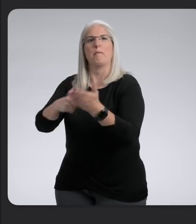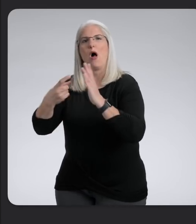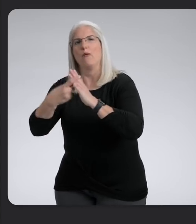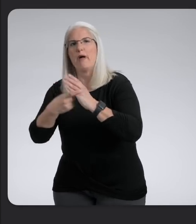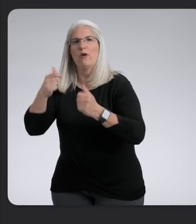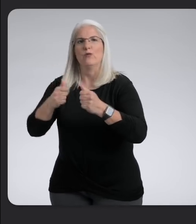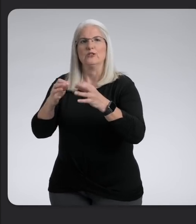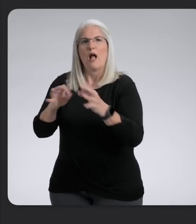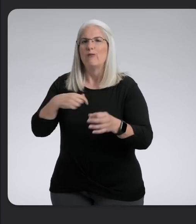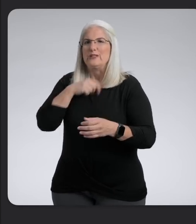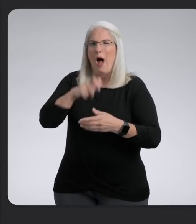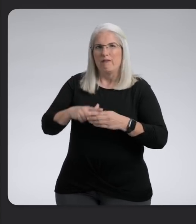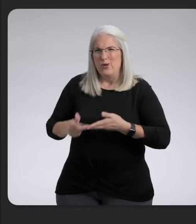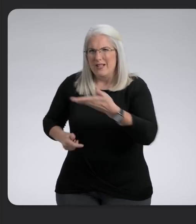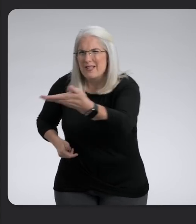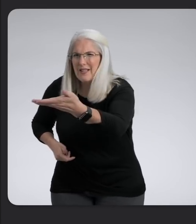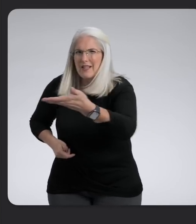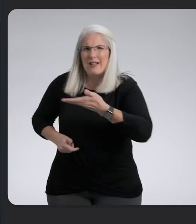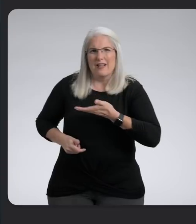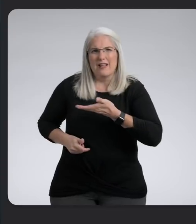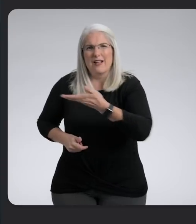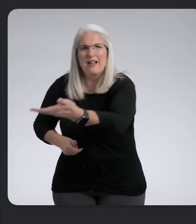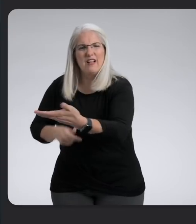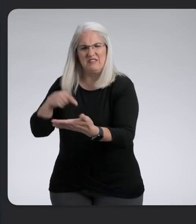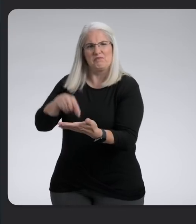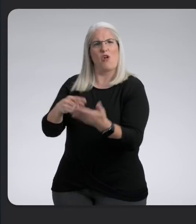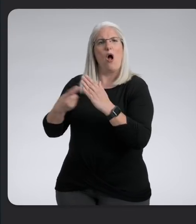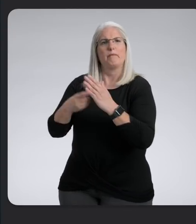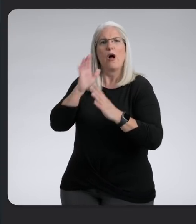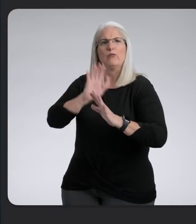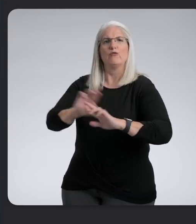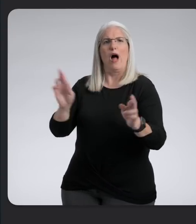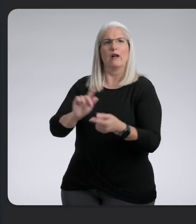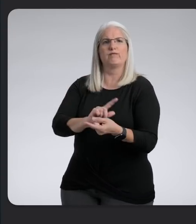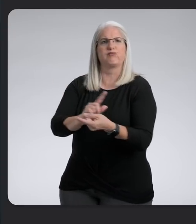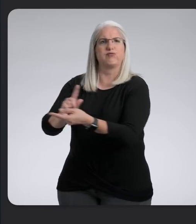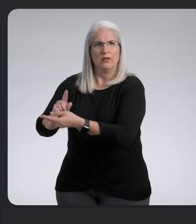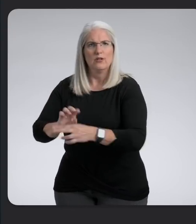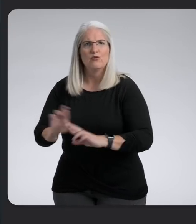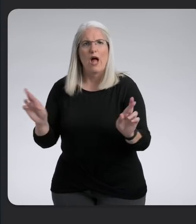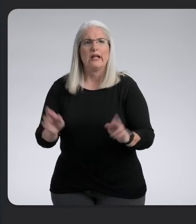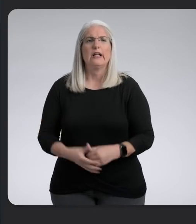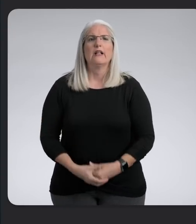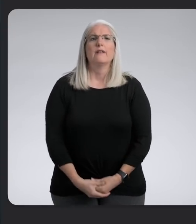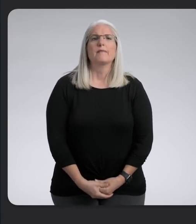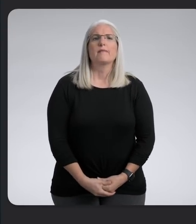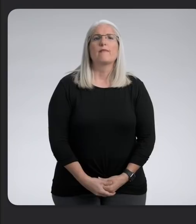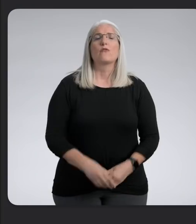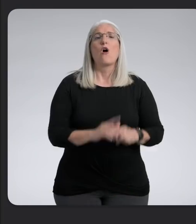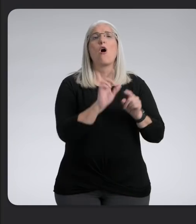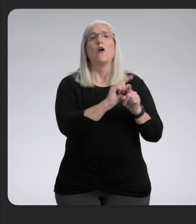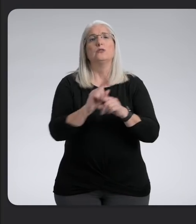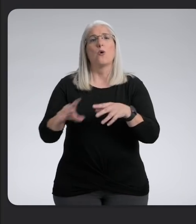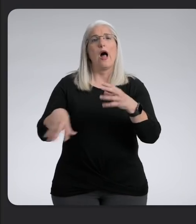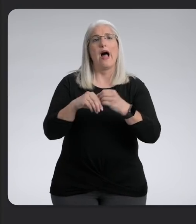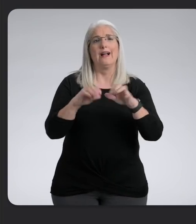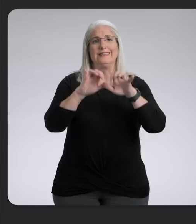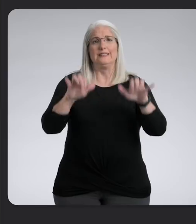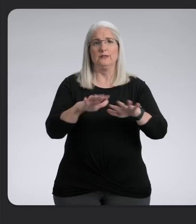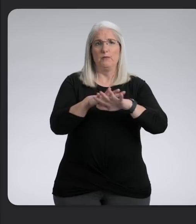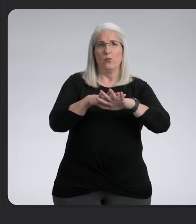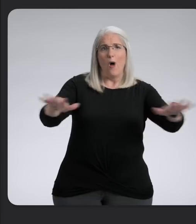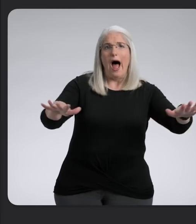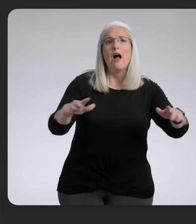Just speak and let Translate do the rest. We're also excited to announce system-wide translation, so you can translate